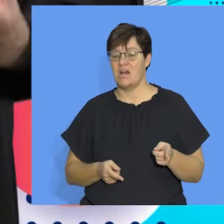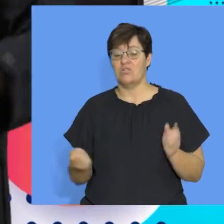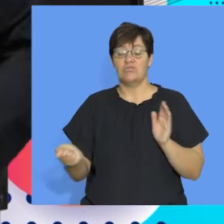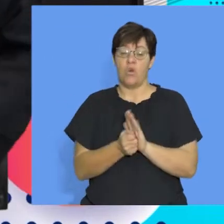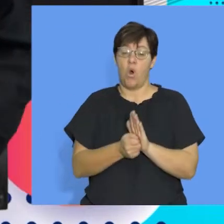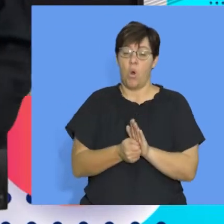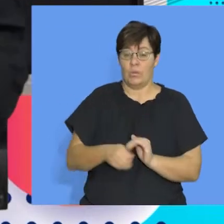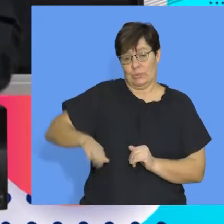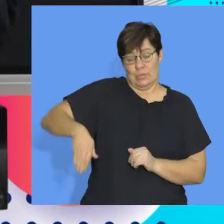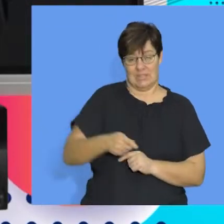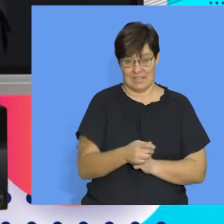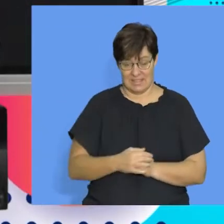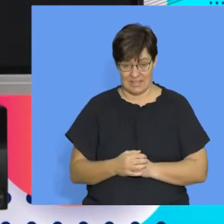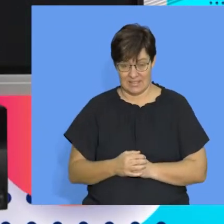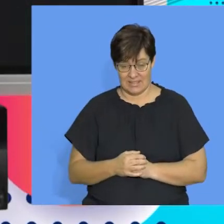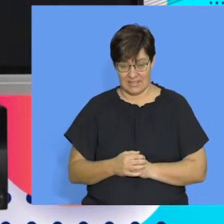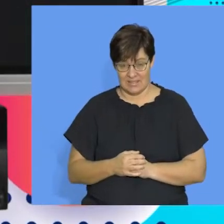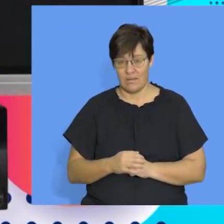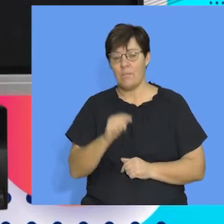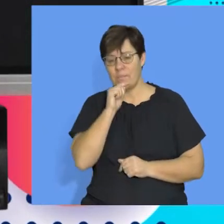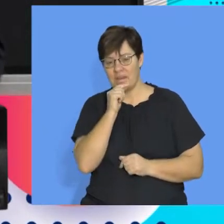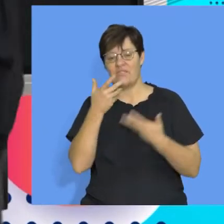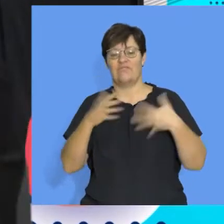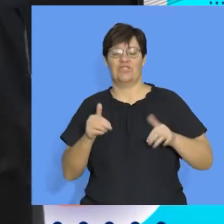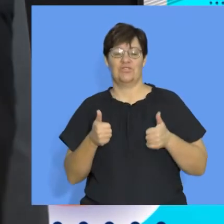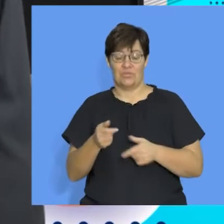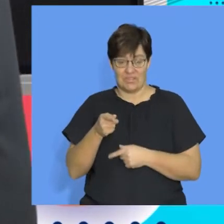and that would then be your finished goods.